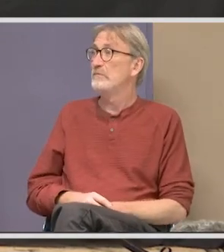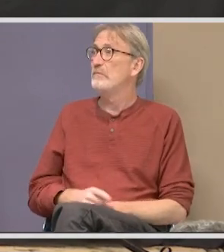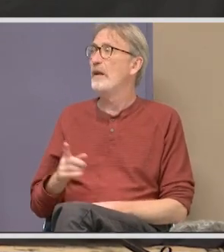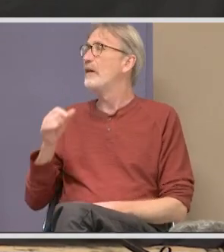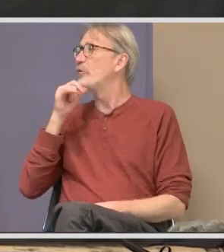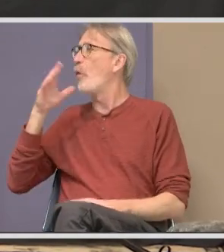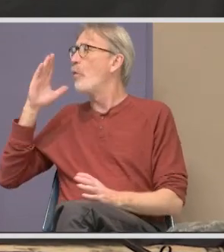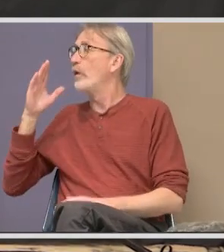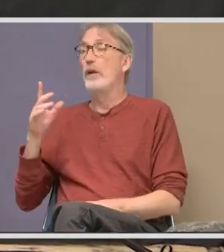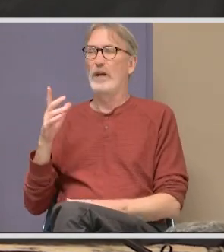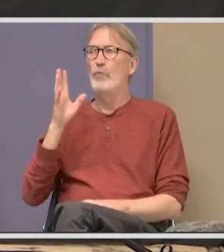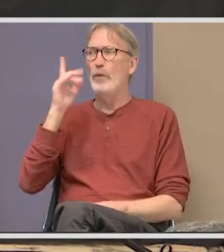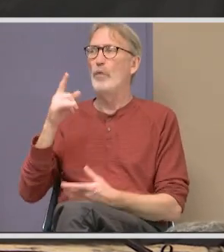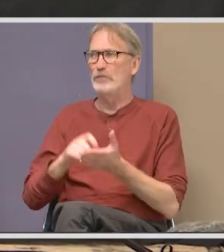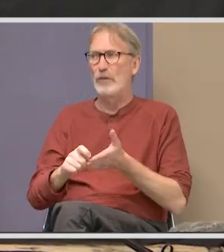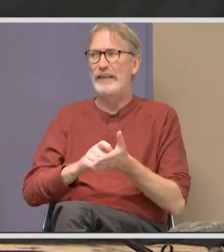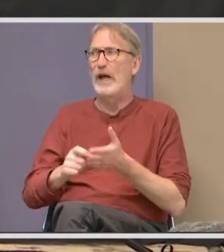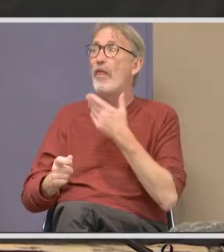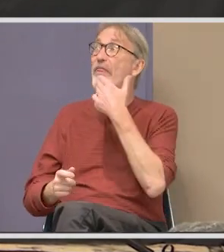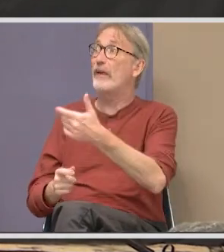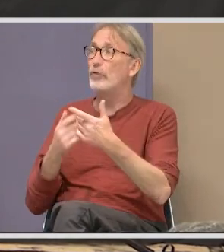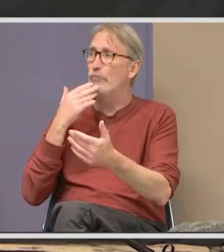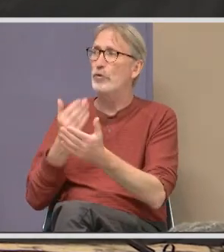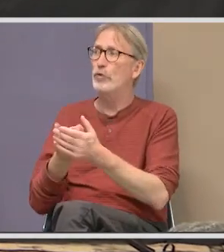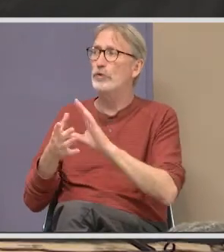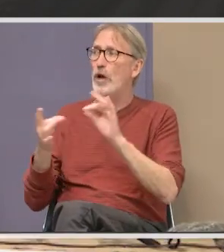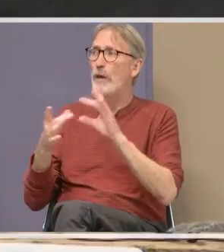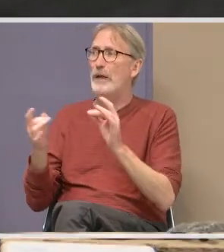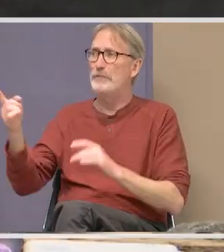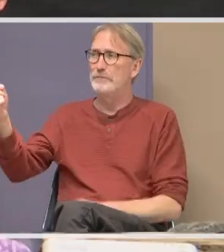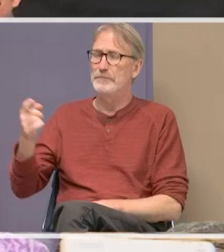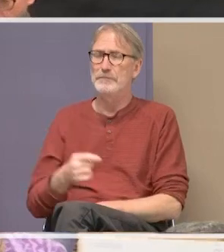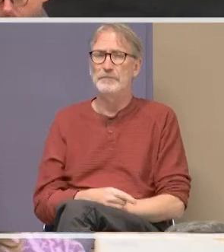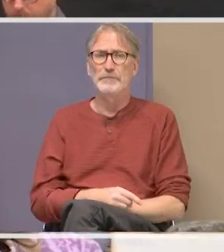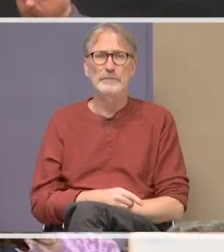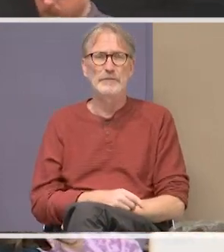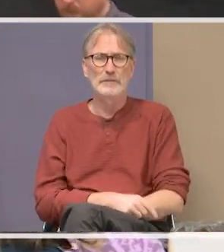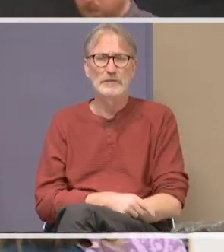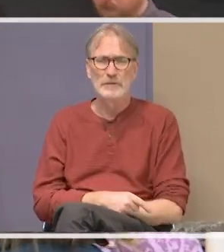Don't worry about it. So we're taking the note. Thanks for that's the comment I'm looking for. Thank you. That's helpful.